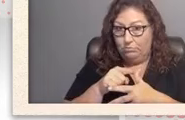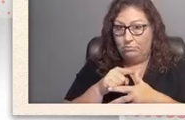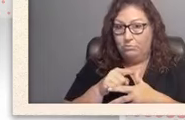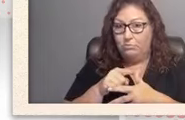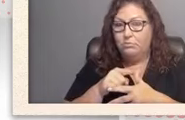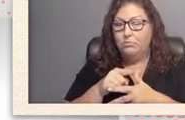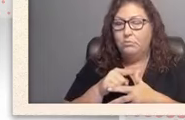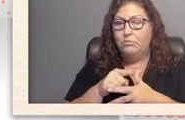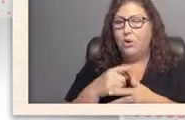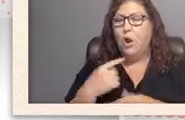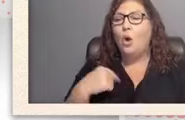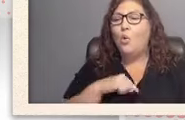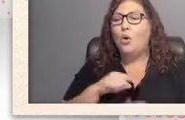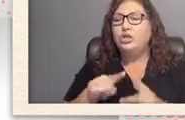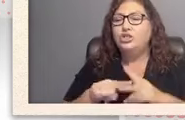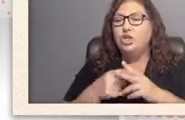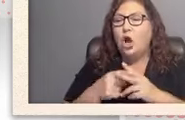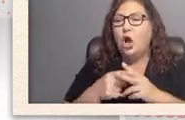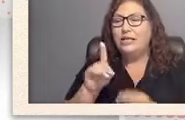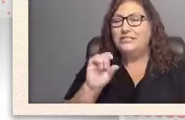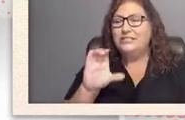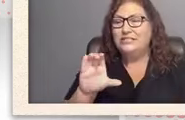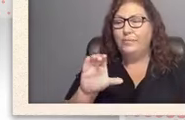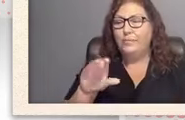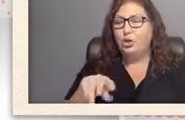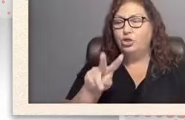the summer of 2018